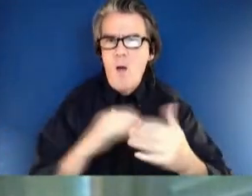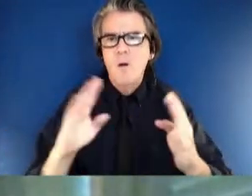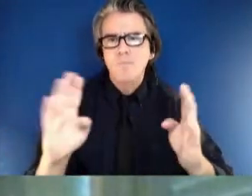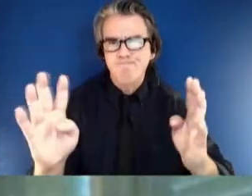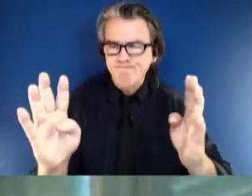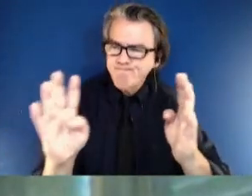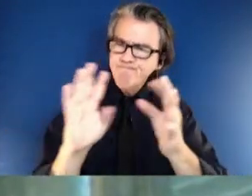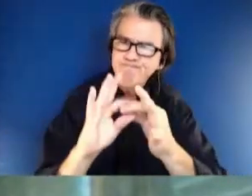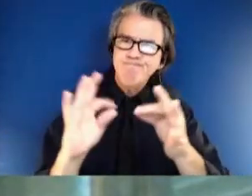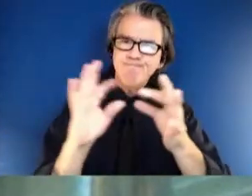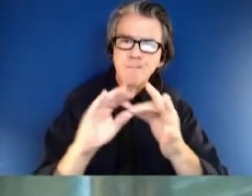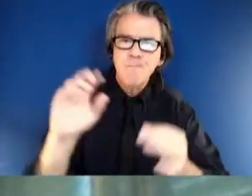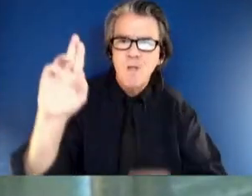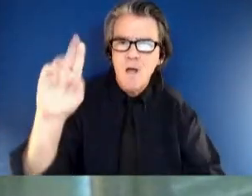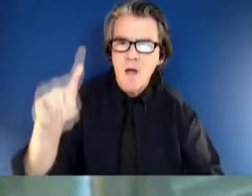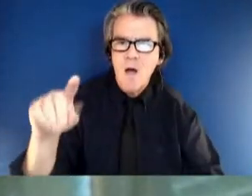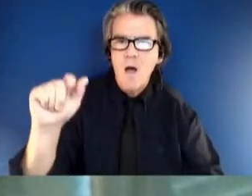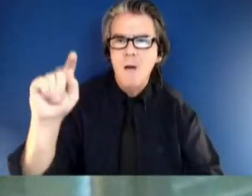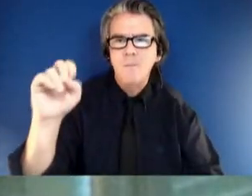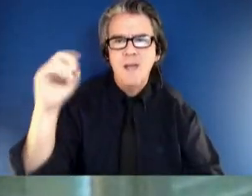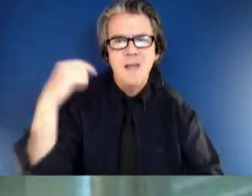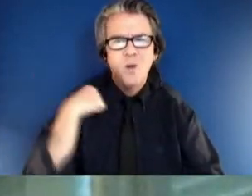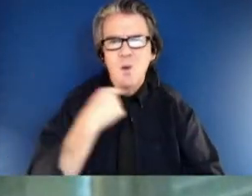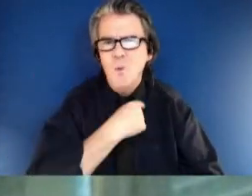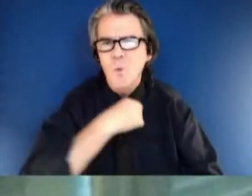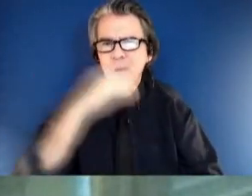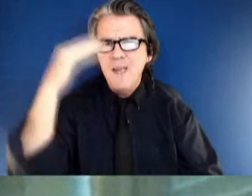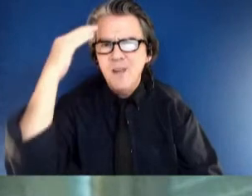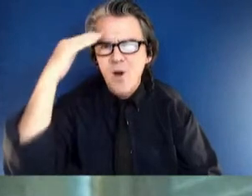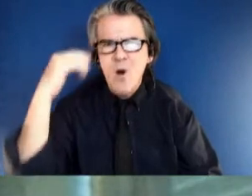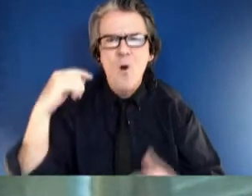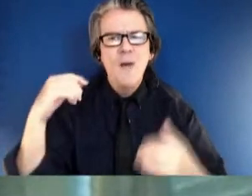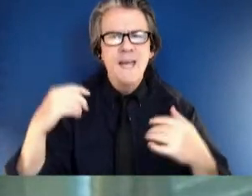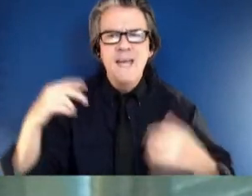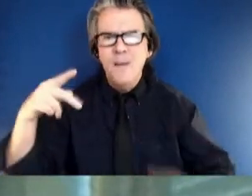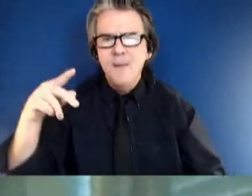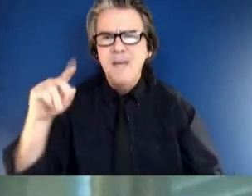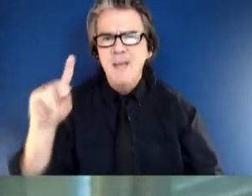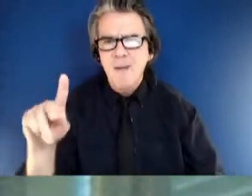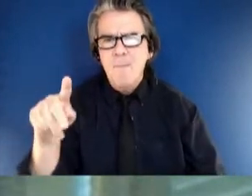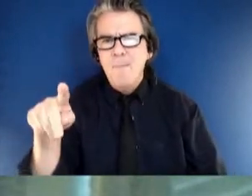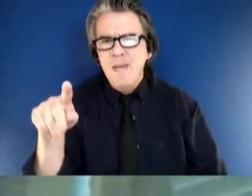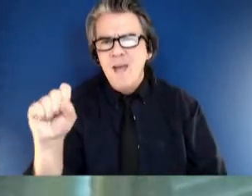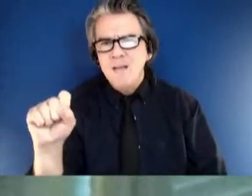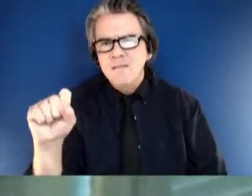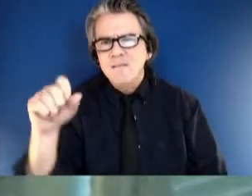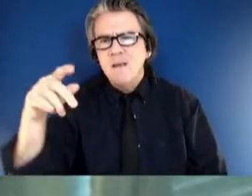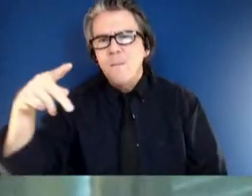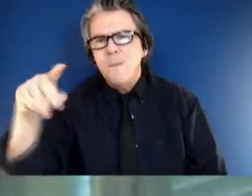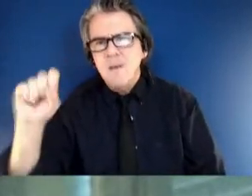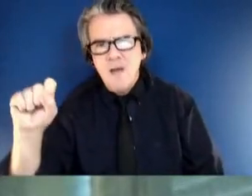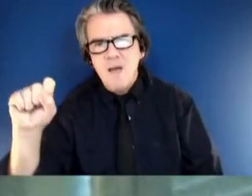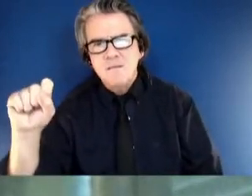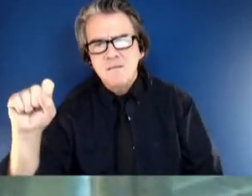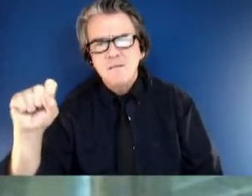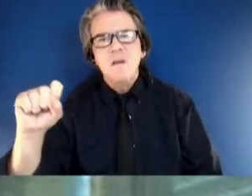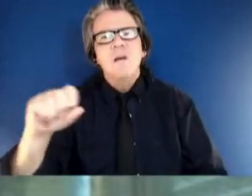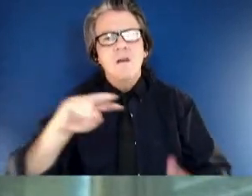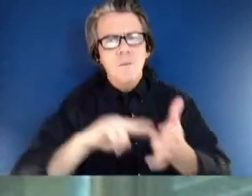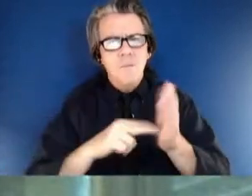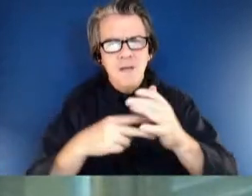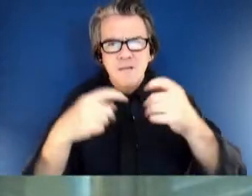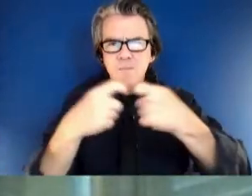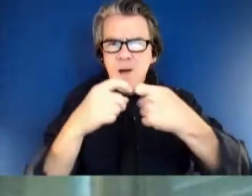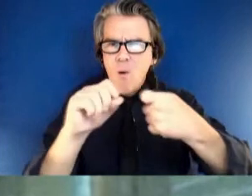As my colleagues have mentioned, we understand how difficult PSPS events are on our customers, and we know this has been an